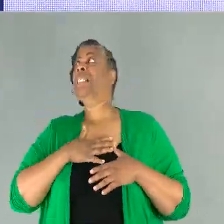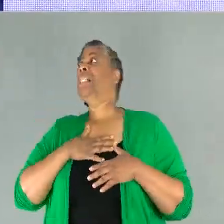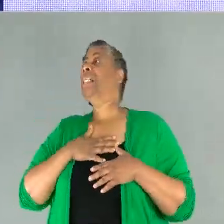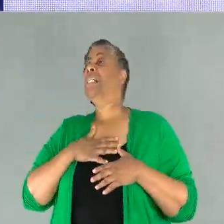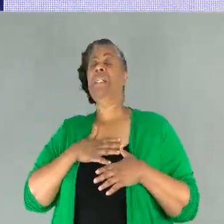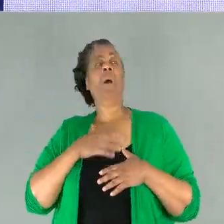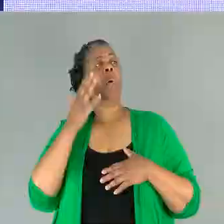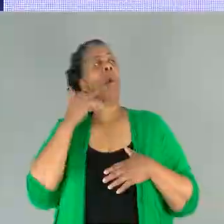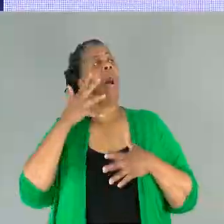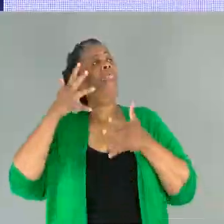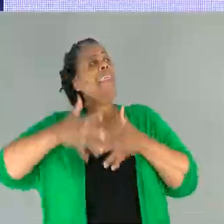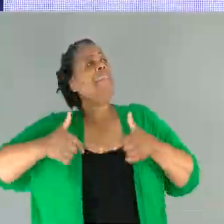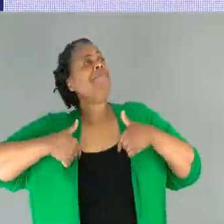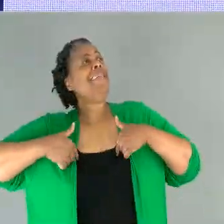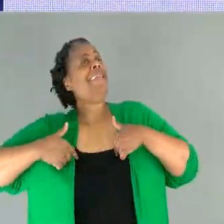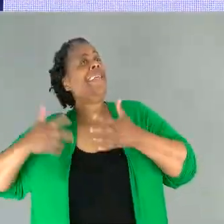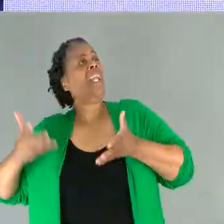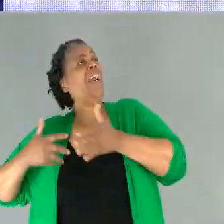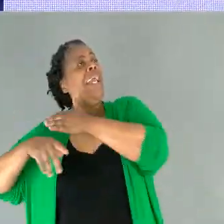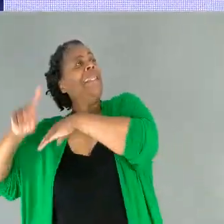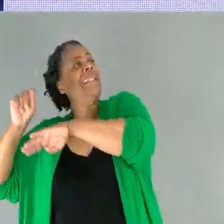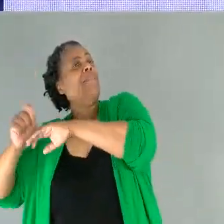Why are you leaving me?